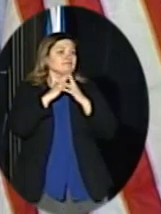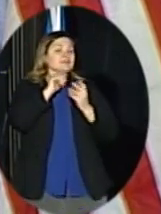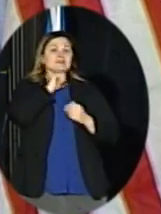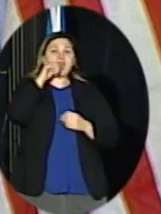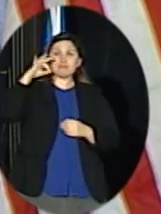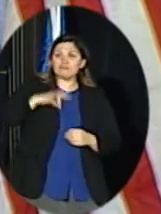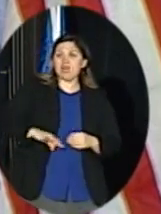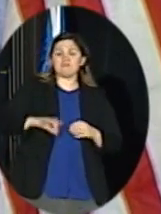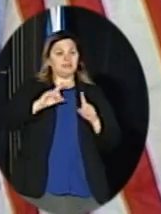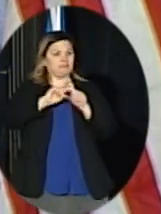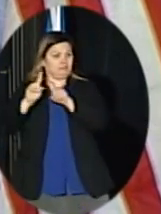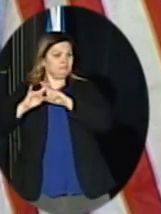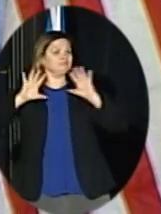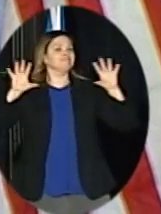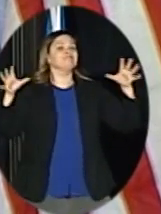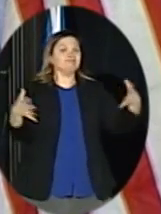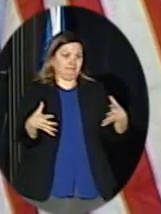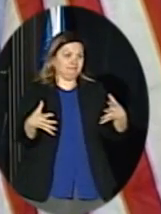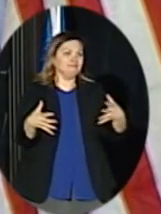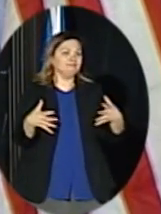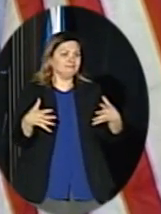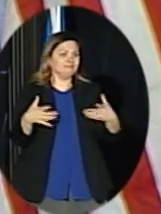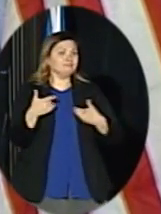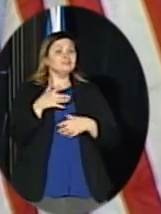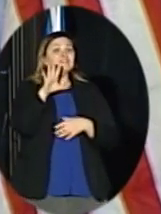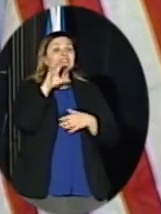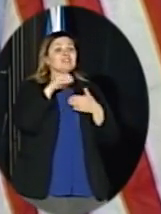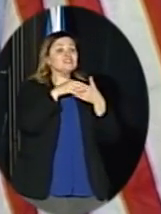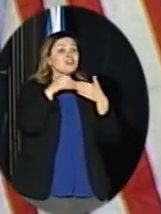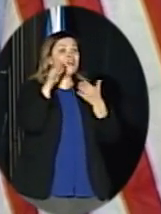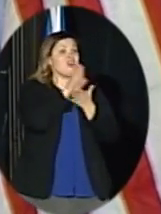Paul with $50 in a college savings account.